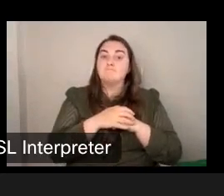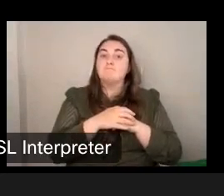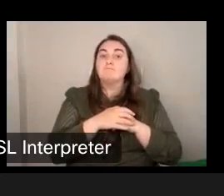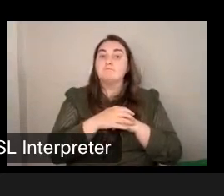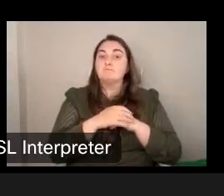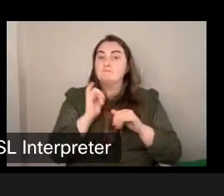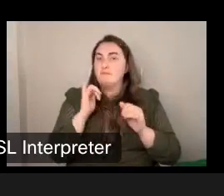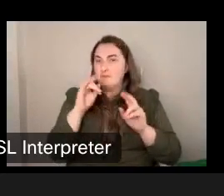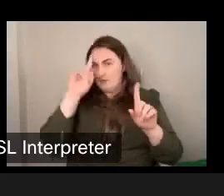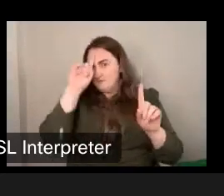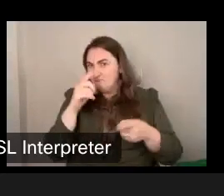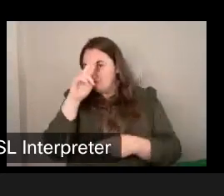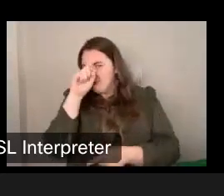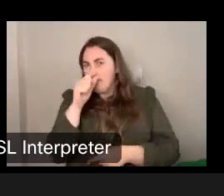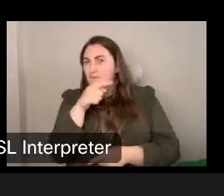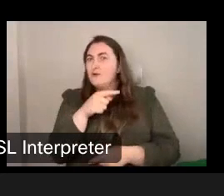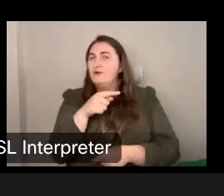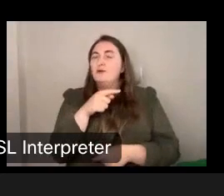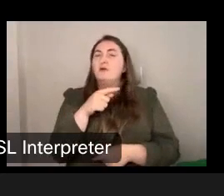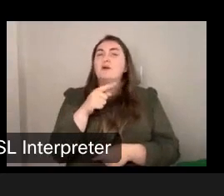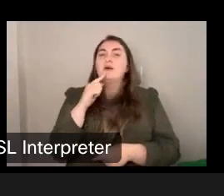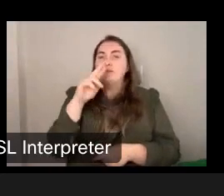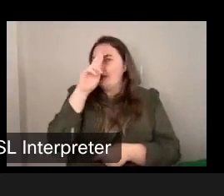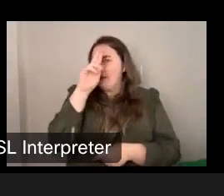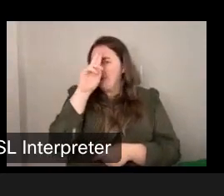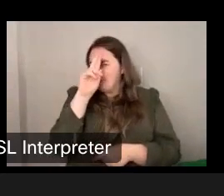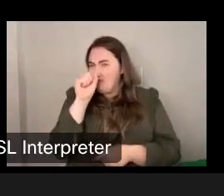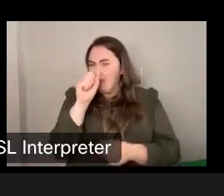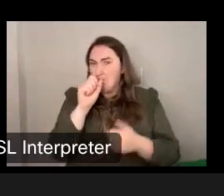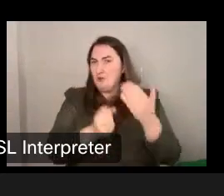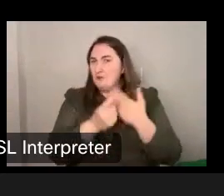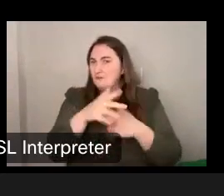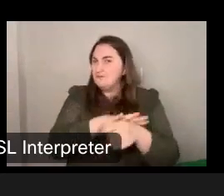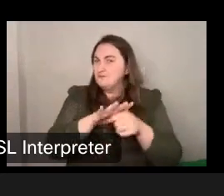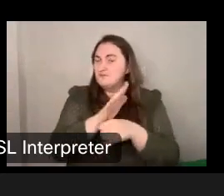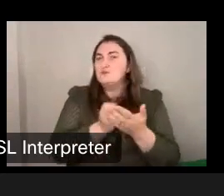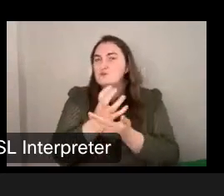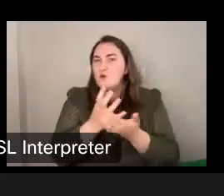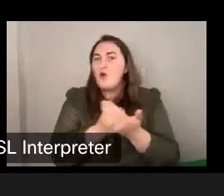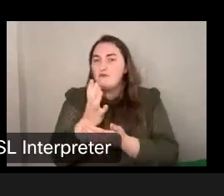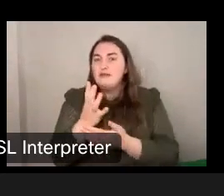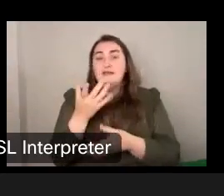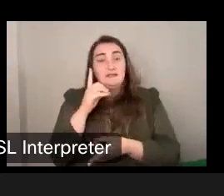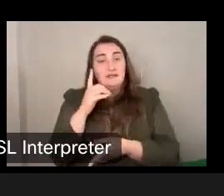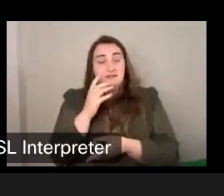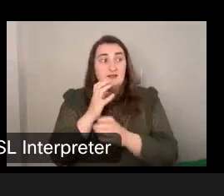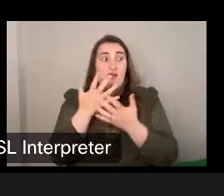not remember the name, but I'm sure you will remember the incident or the scenario, which was very much played out in the